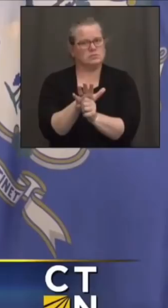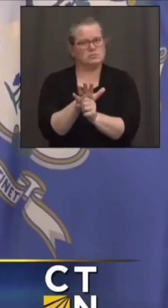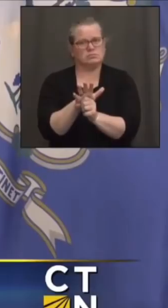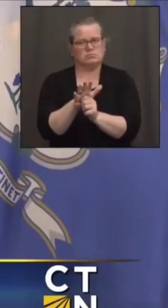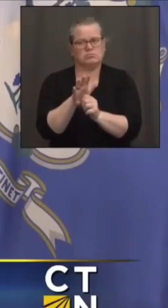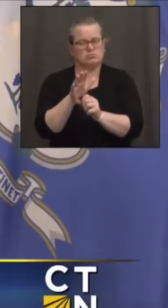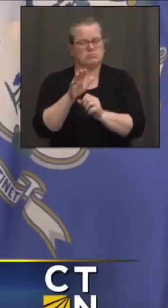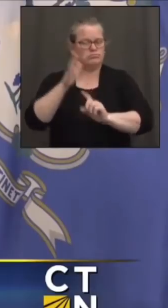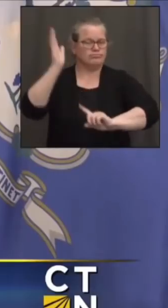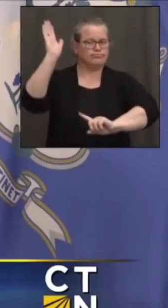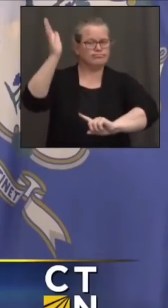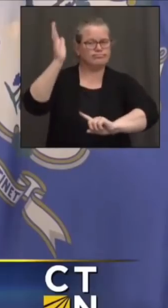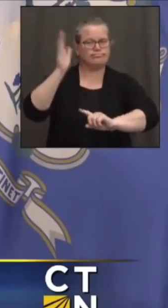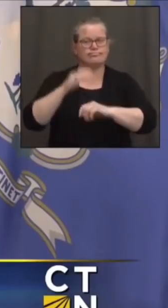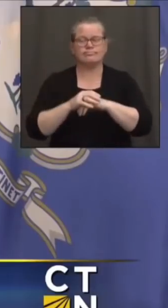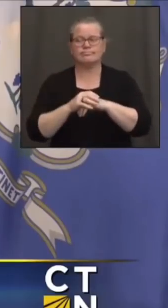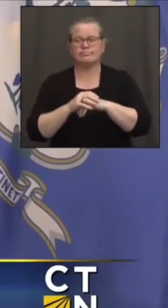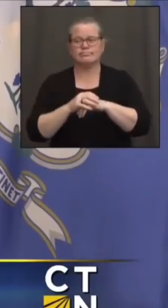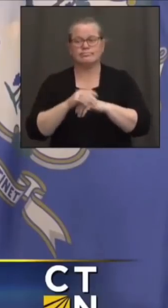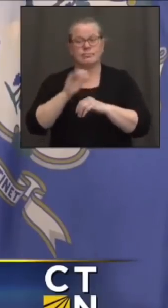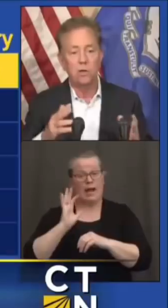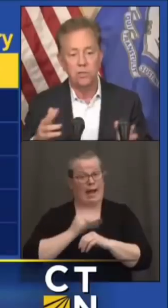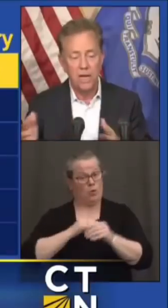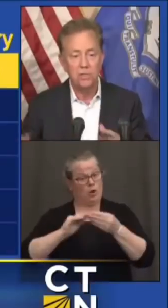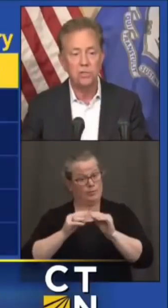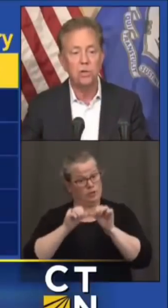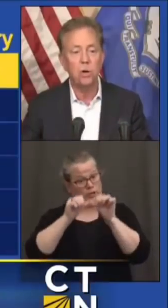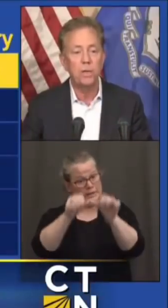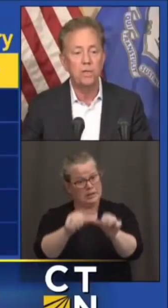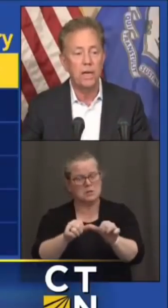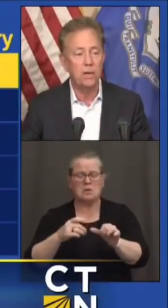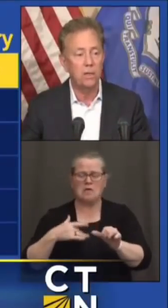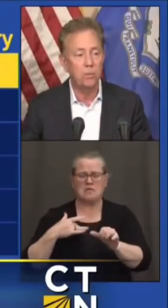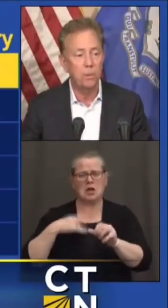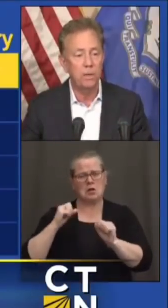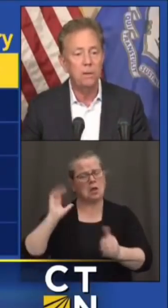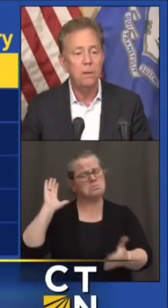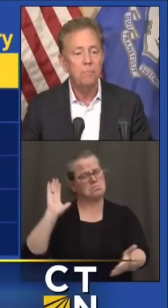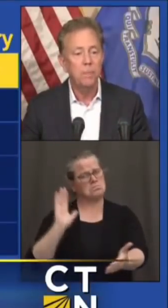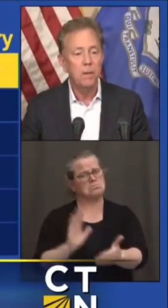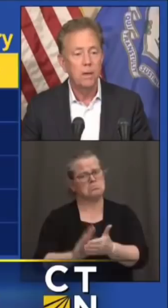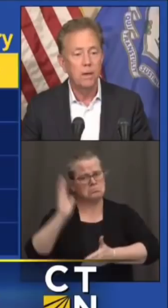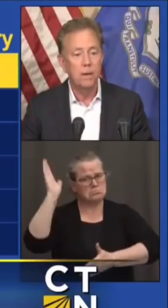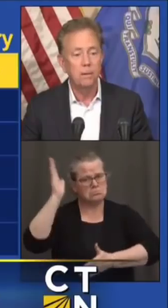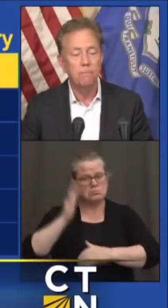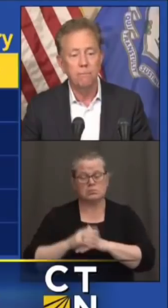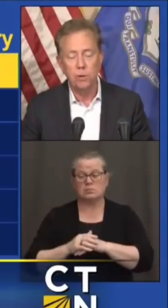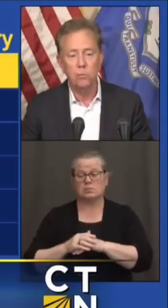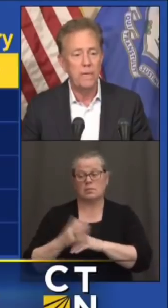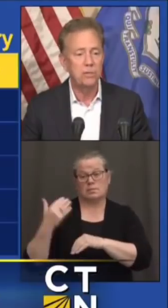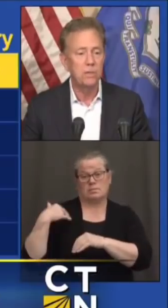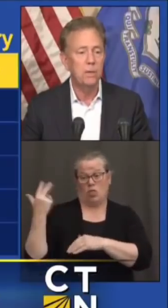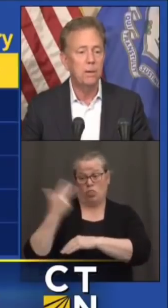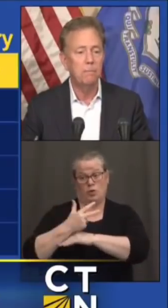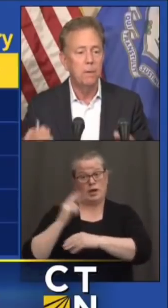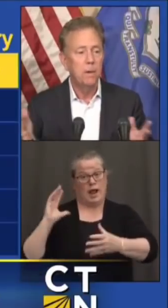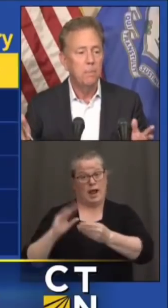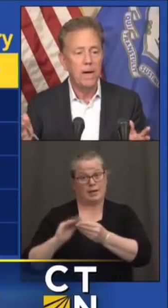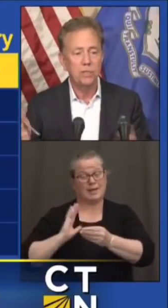are. This is for 3 days. You can see our tests are going down a little bit for good